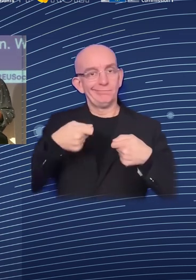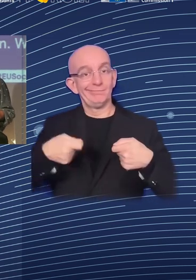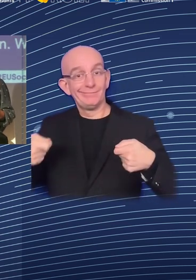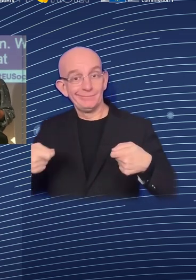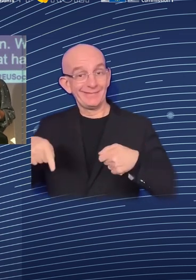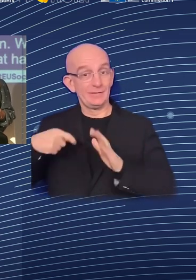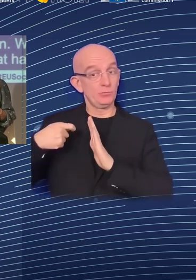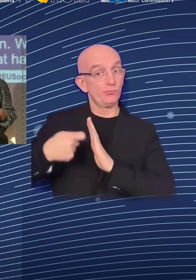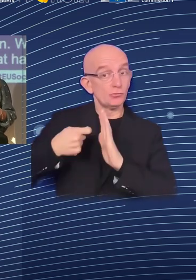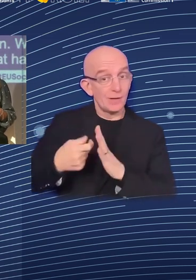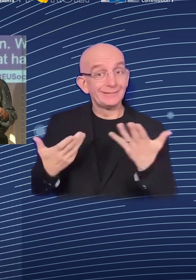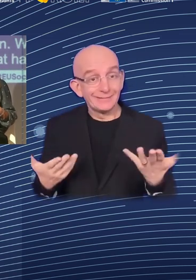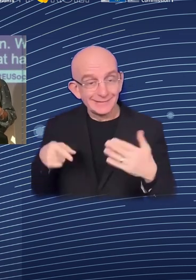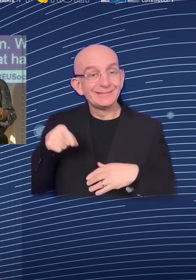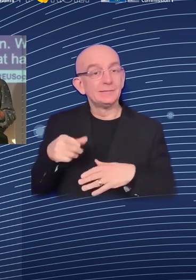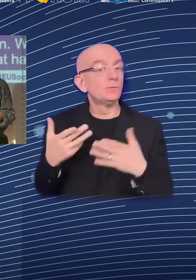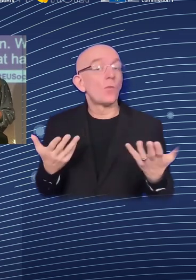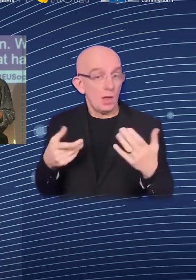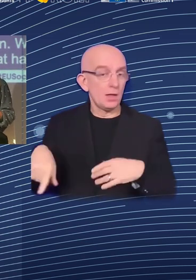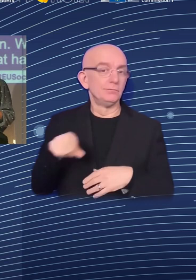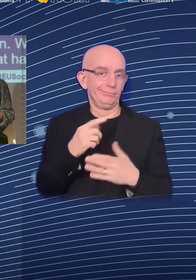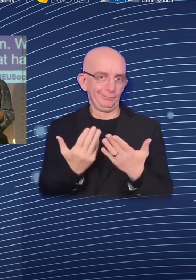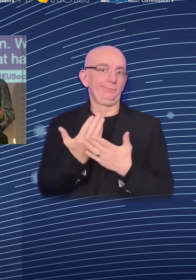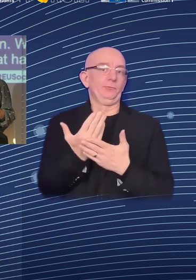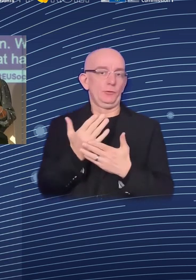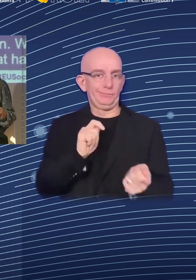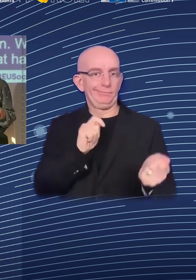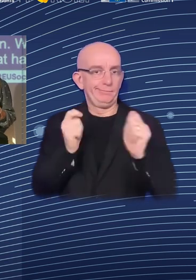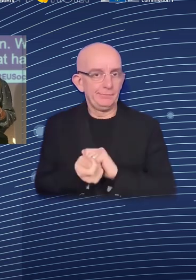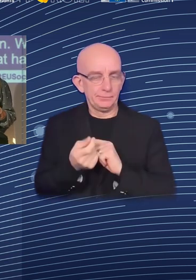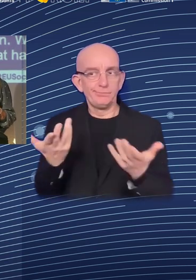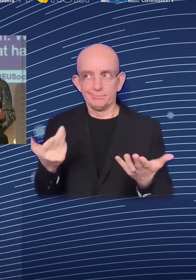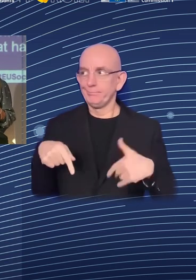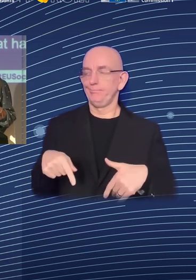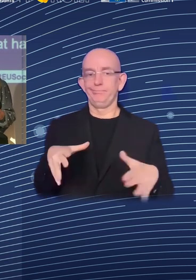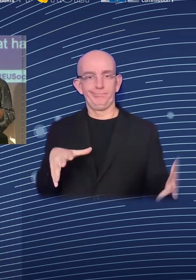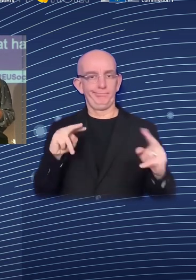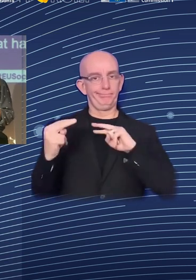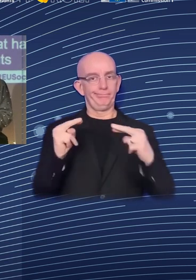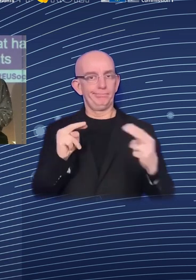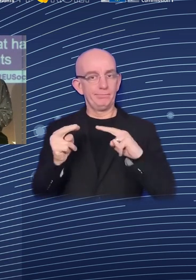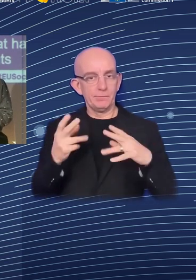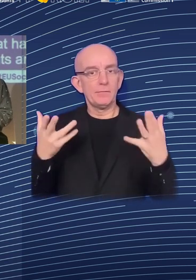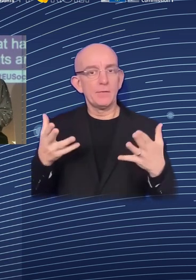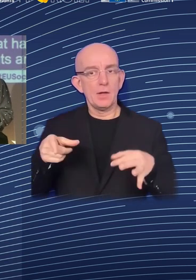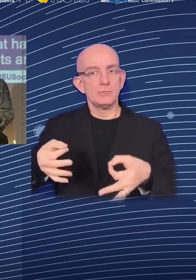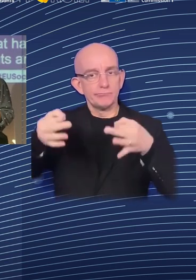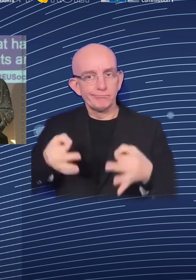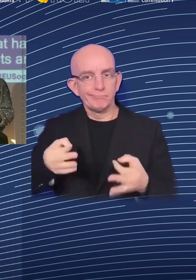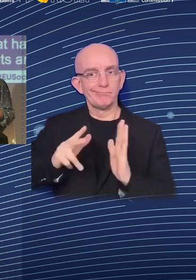new position recognized by official documents in Slovakia, and the position's name is School Digital